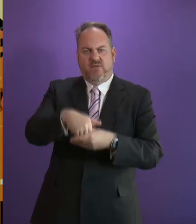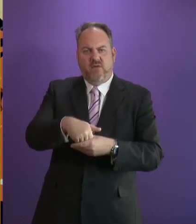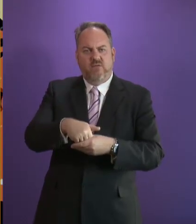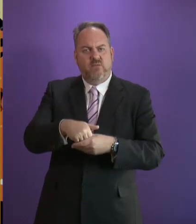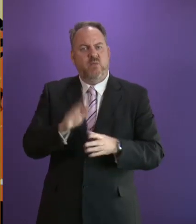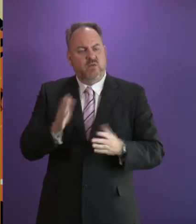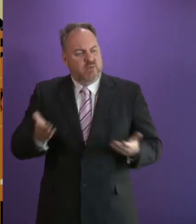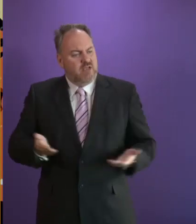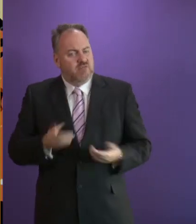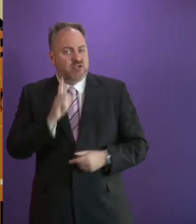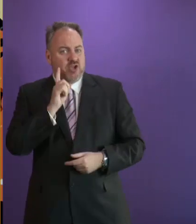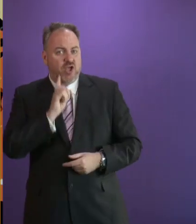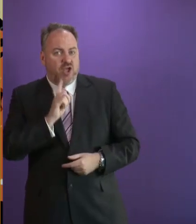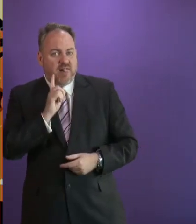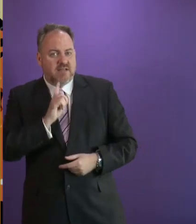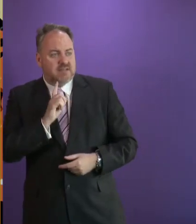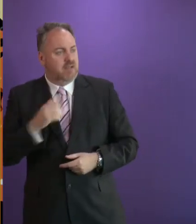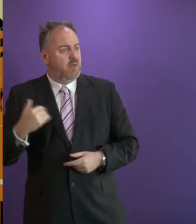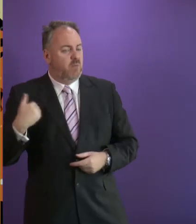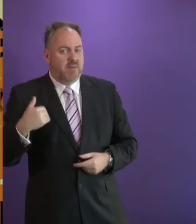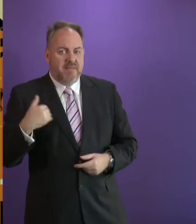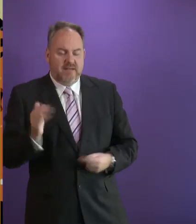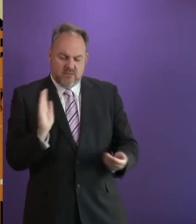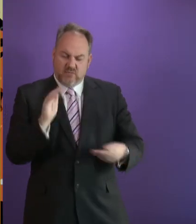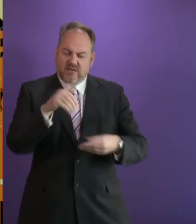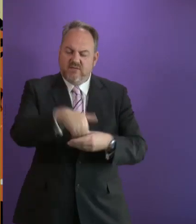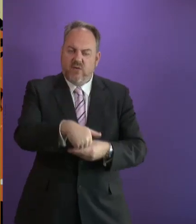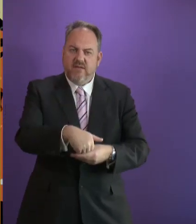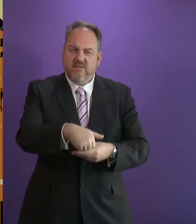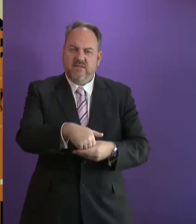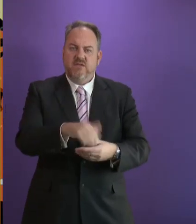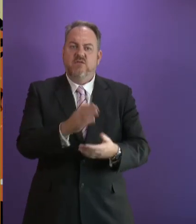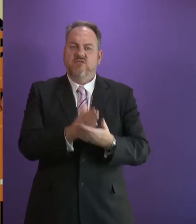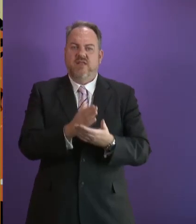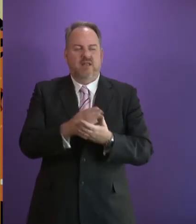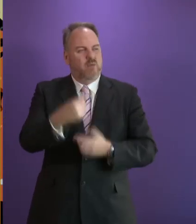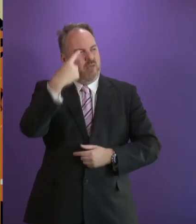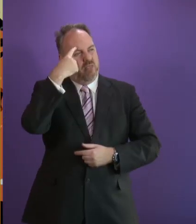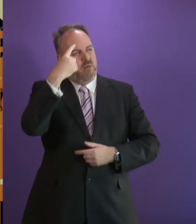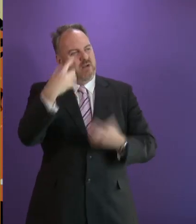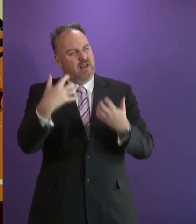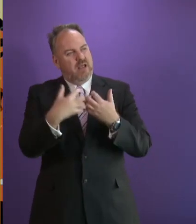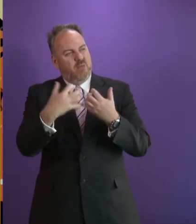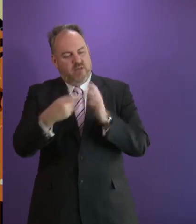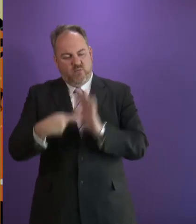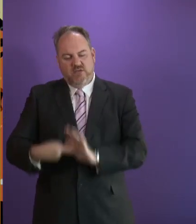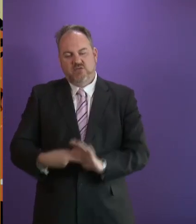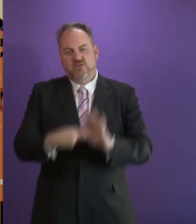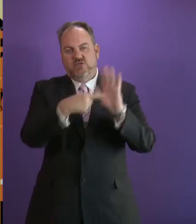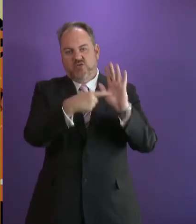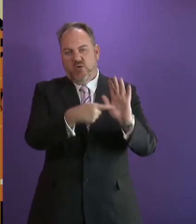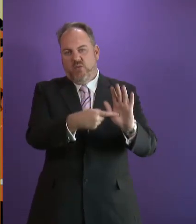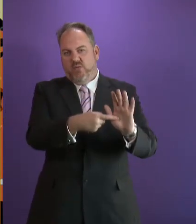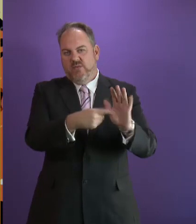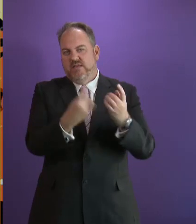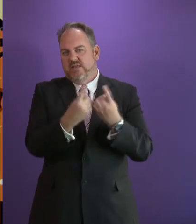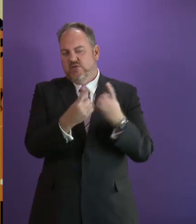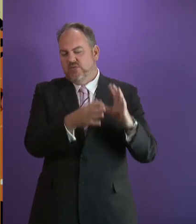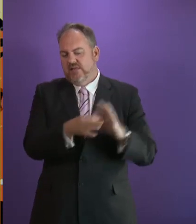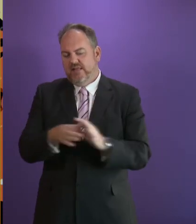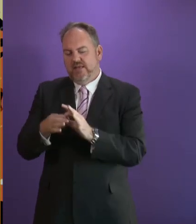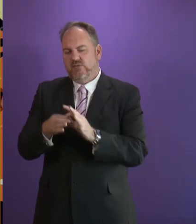girls. And we thought, well, what is it that we're going to do? How are we going to do that? How are we going to shine a light on the issues of women? We could talk